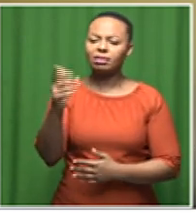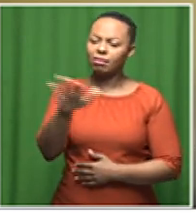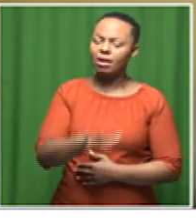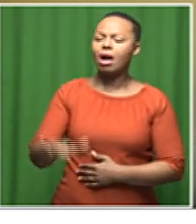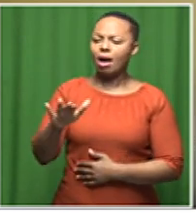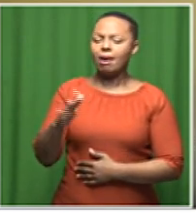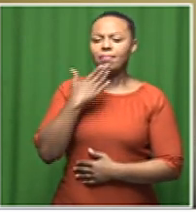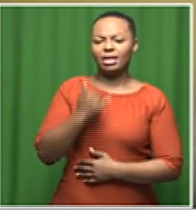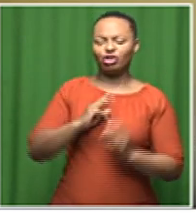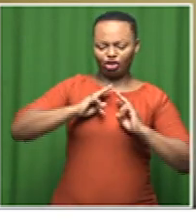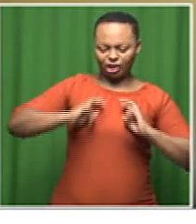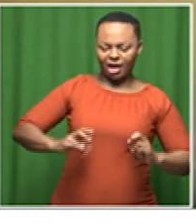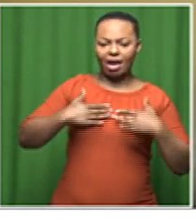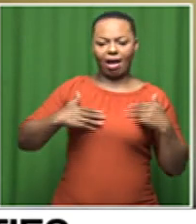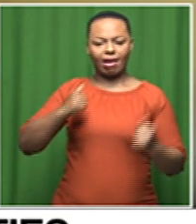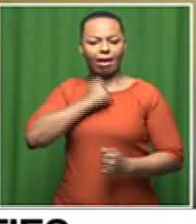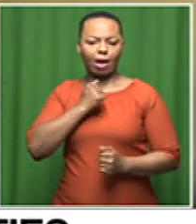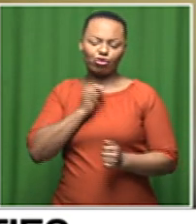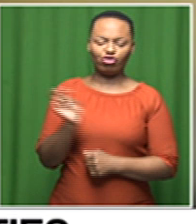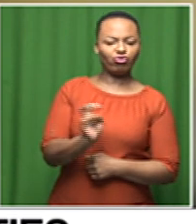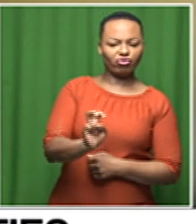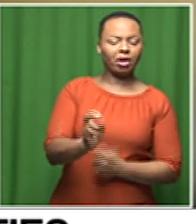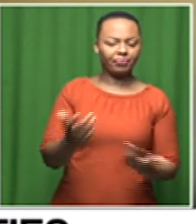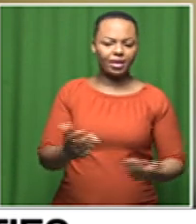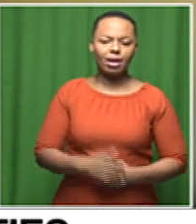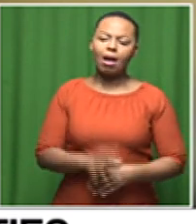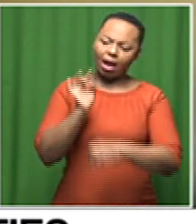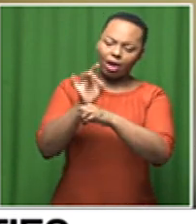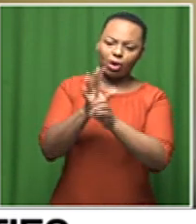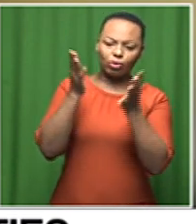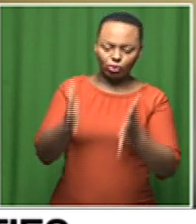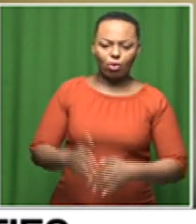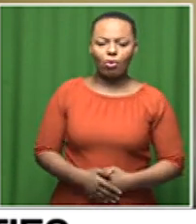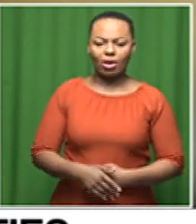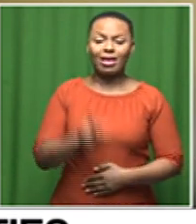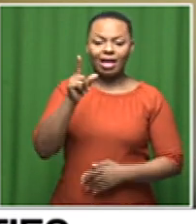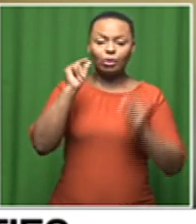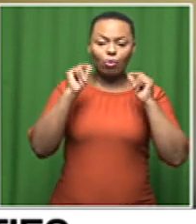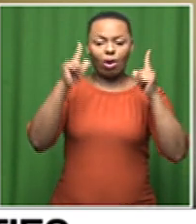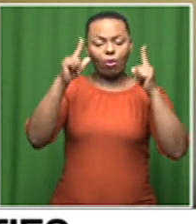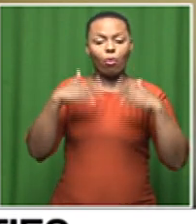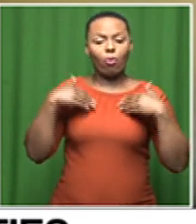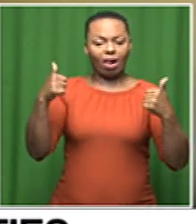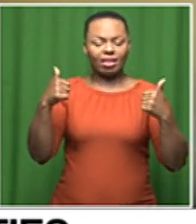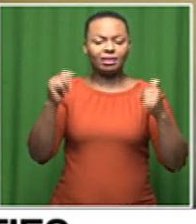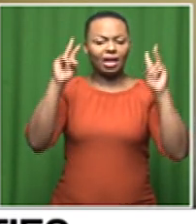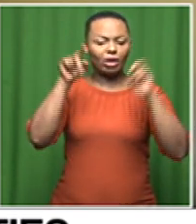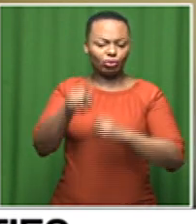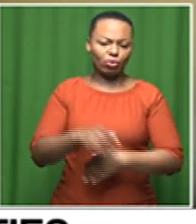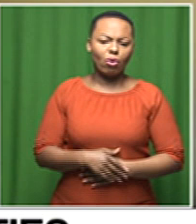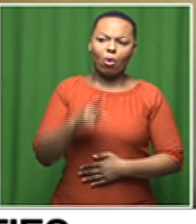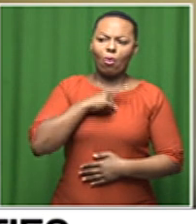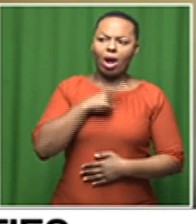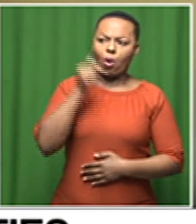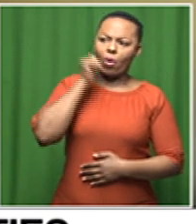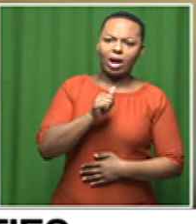what we actually advise patients, and we encourage this. This is part of wellness medicine. In other words, we don't just want to see you when you're